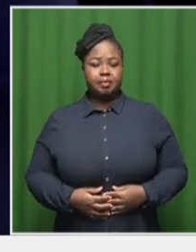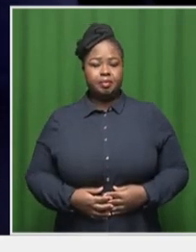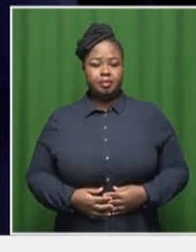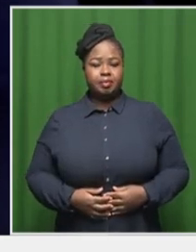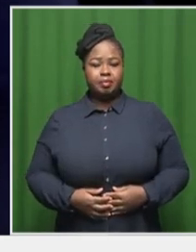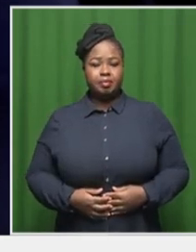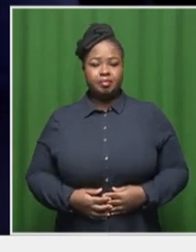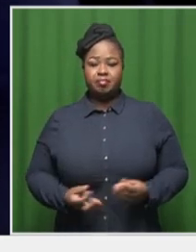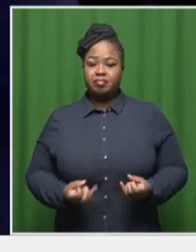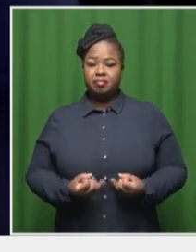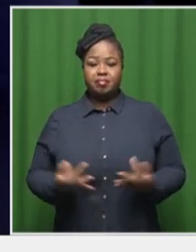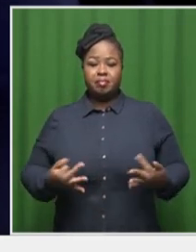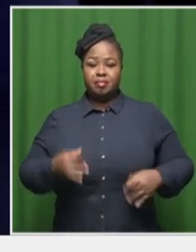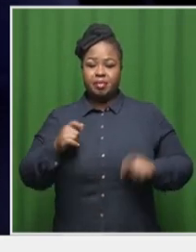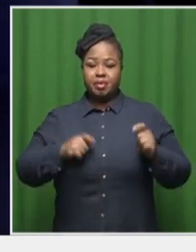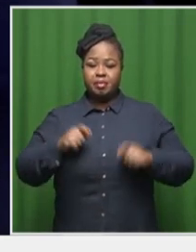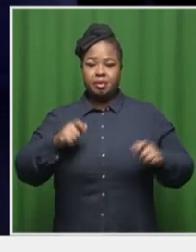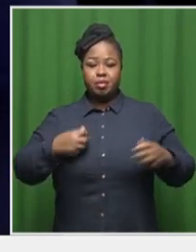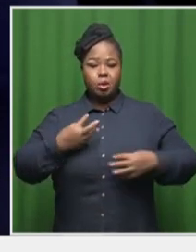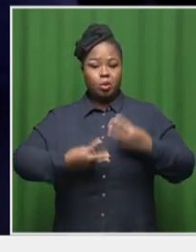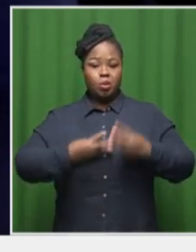Too many people unemployed.